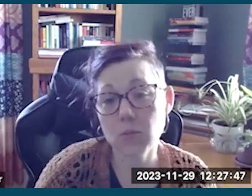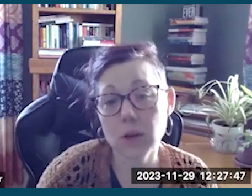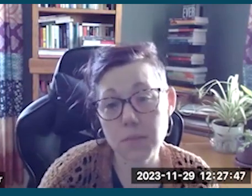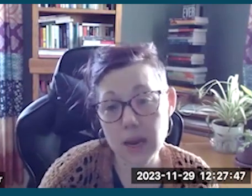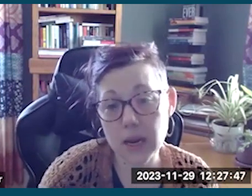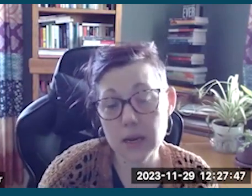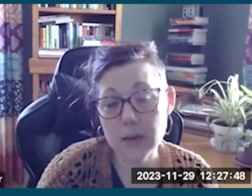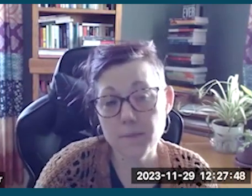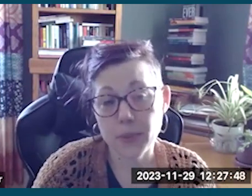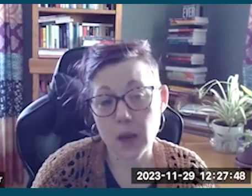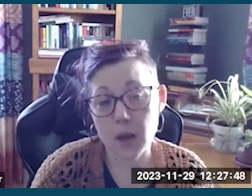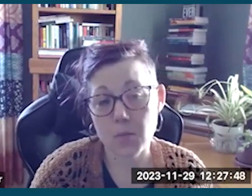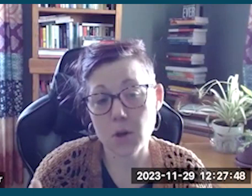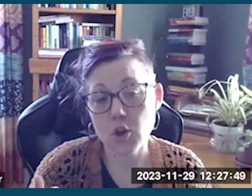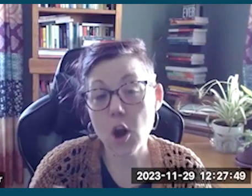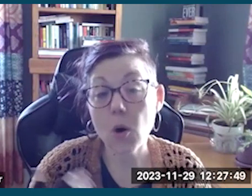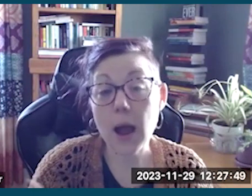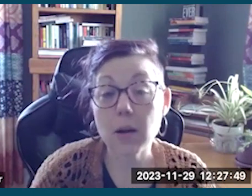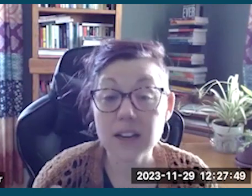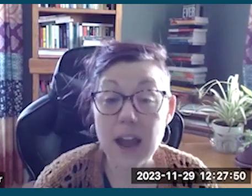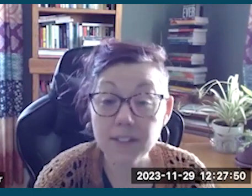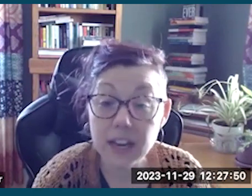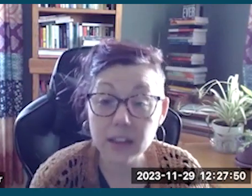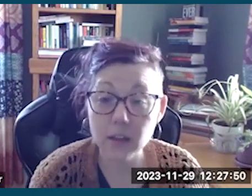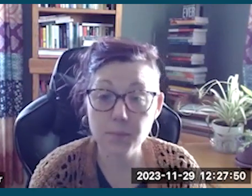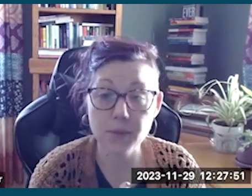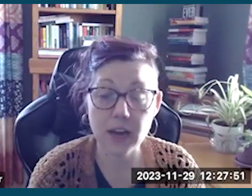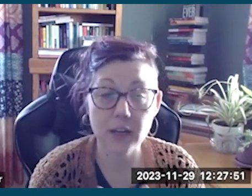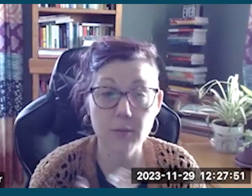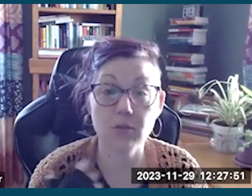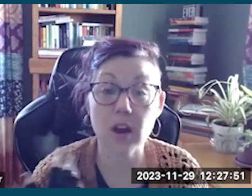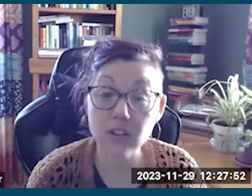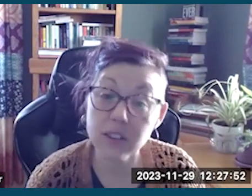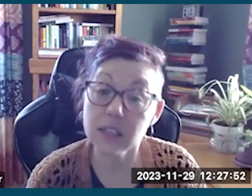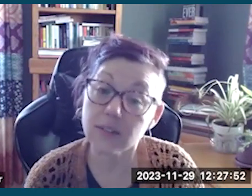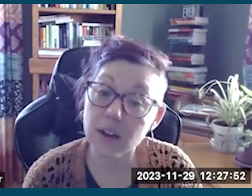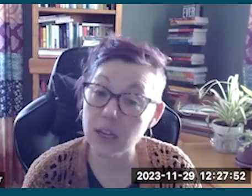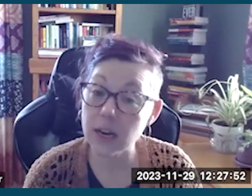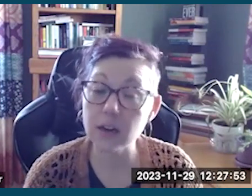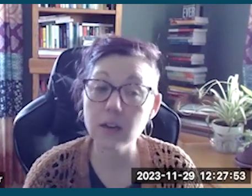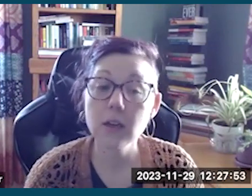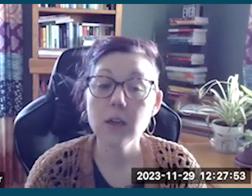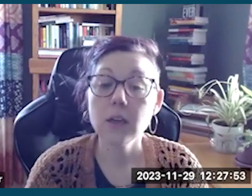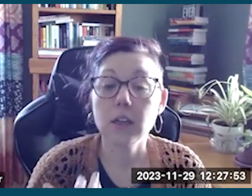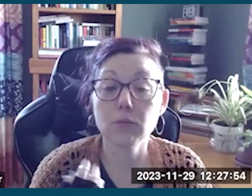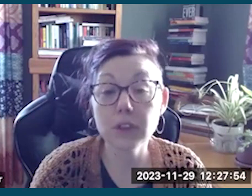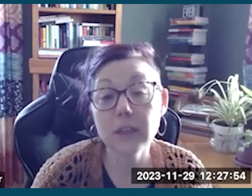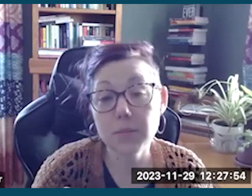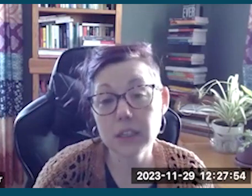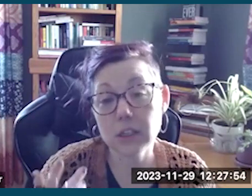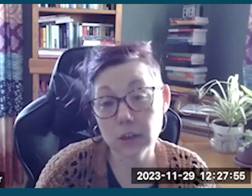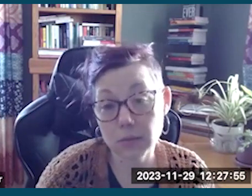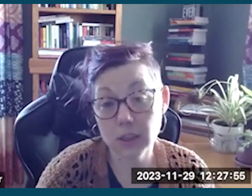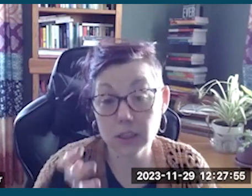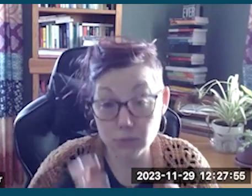way someone may know how to navigate the kind of bureaucracy of healthcare can really